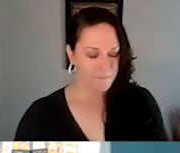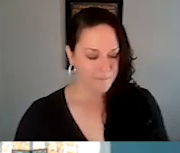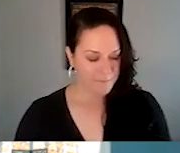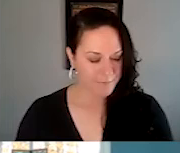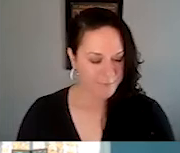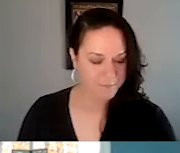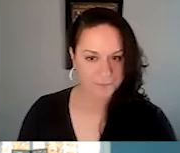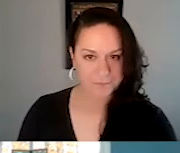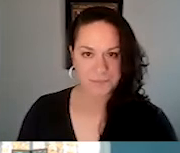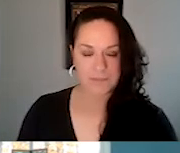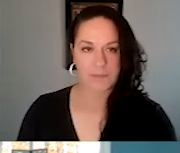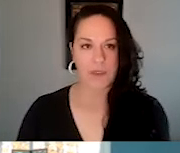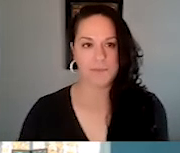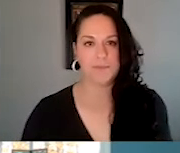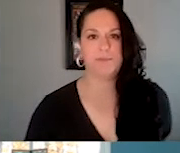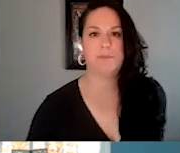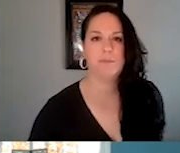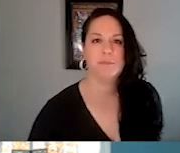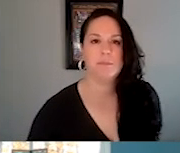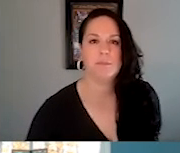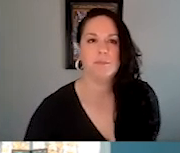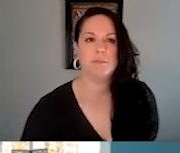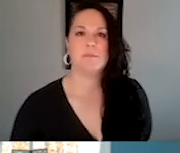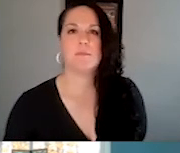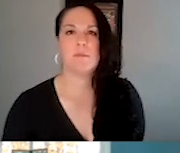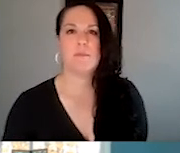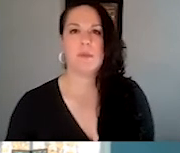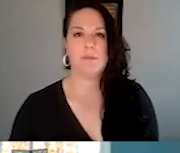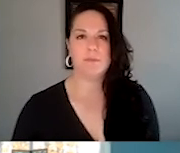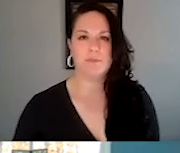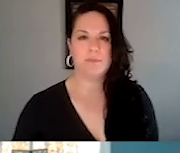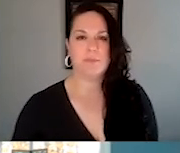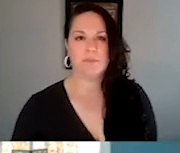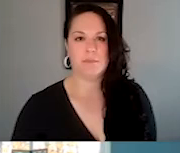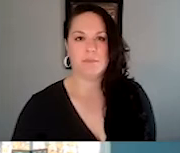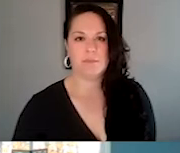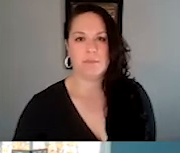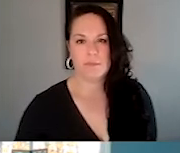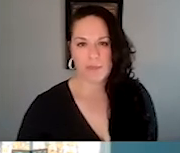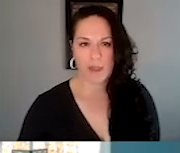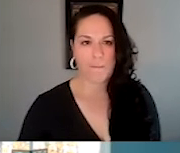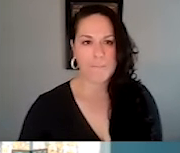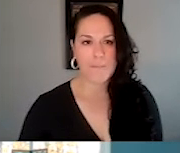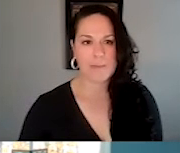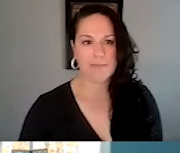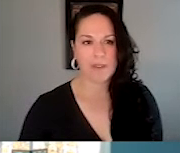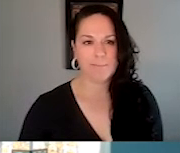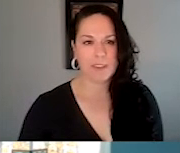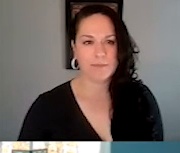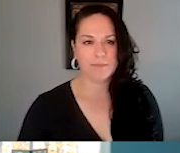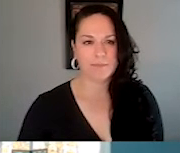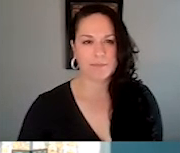want to make any policy change at the local or state level about Delta-8. Next slide, please. So